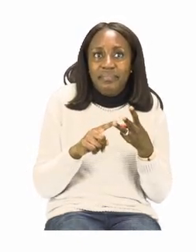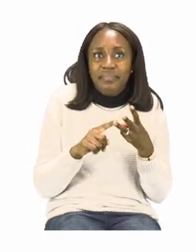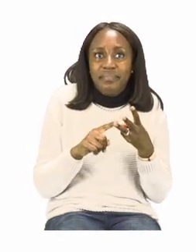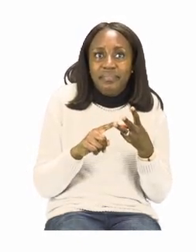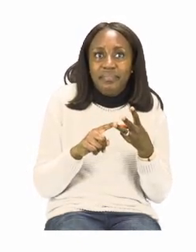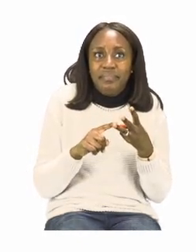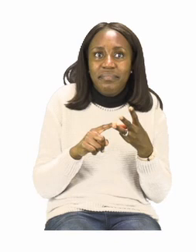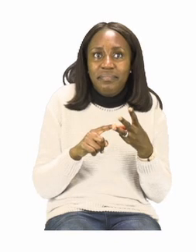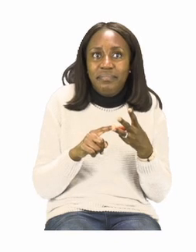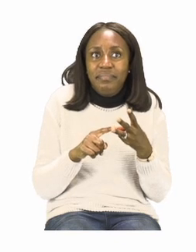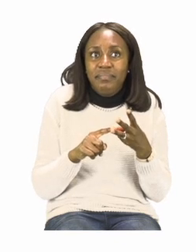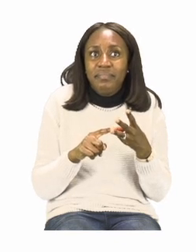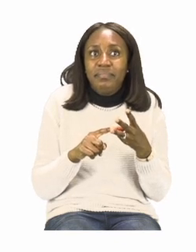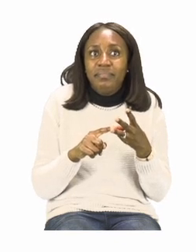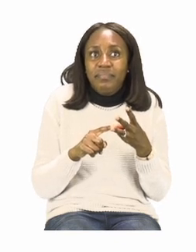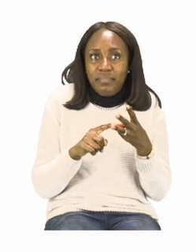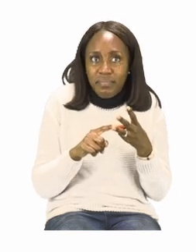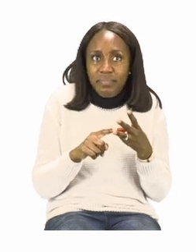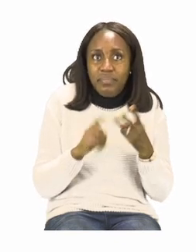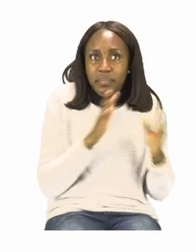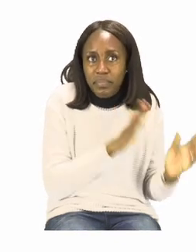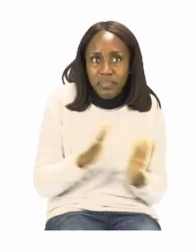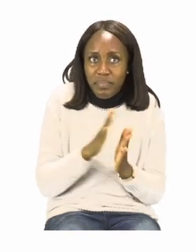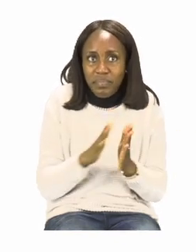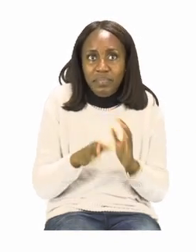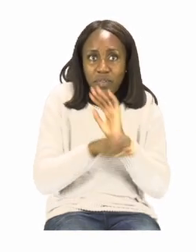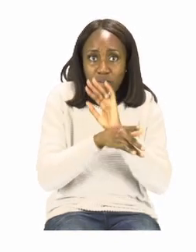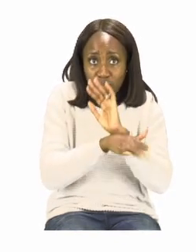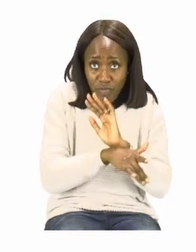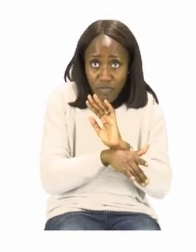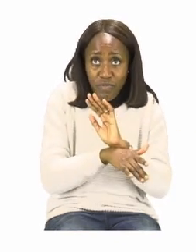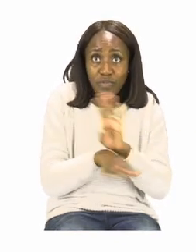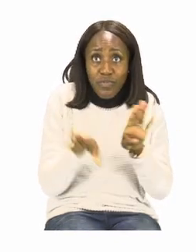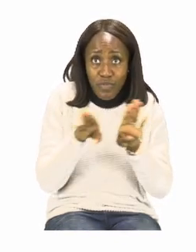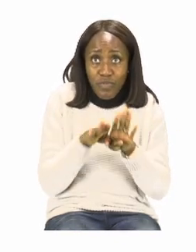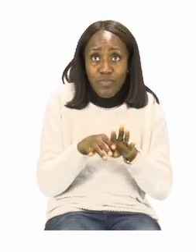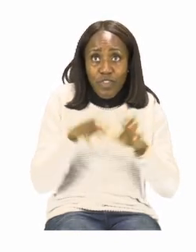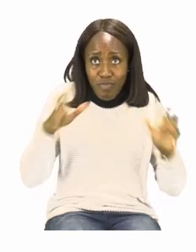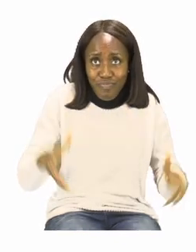is get the fruits for the fruit salad.